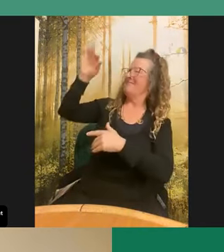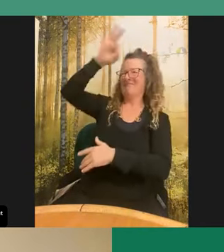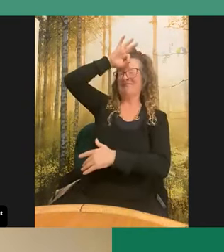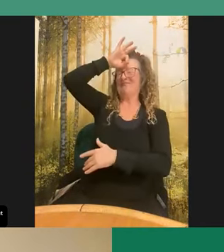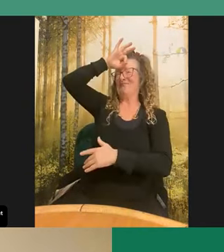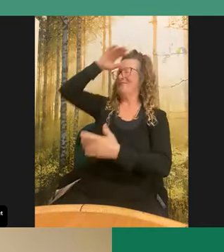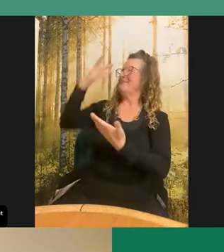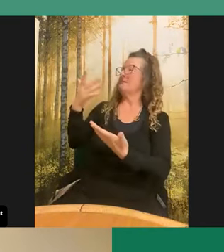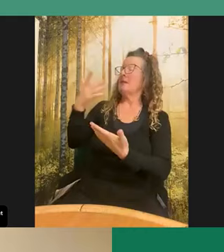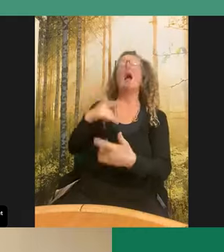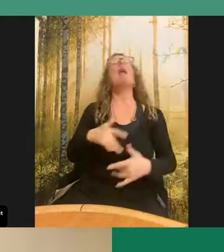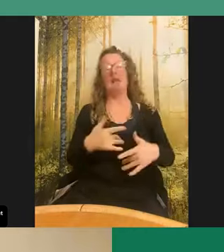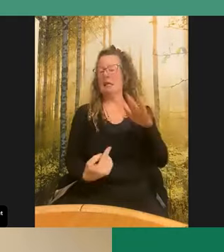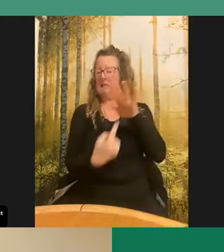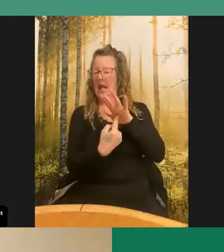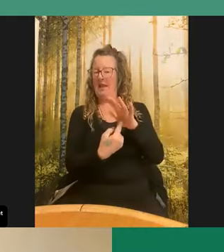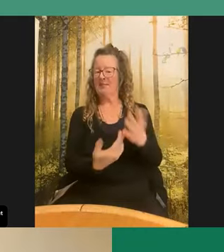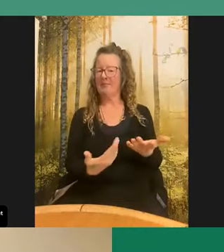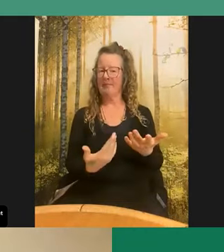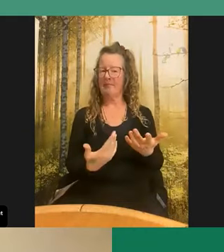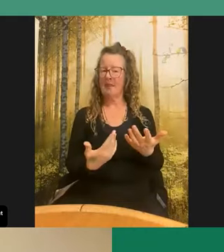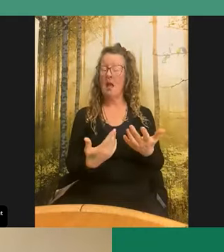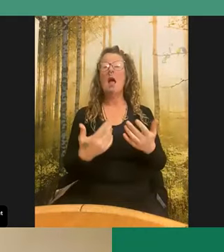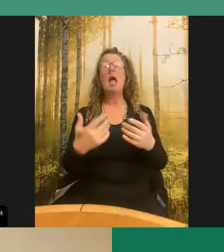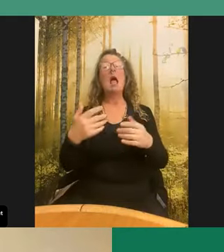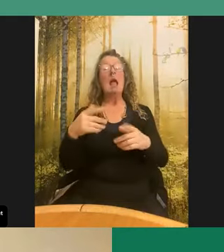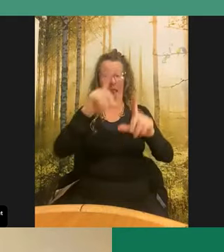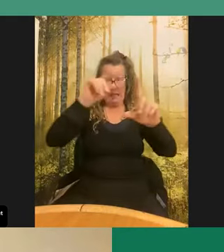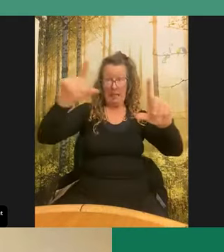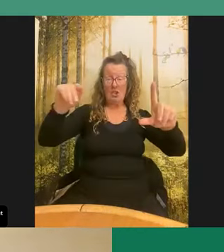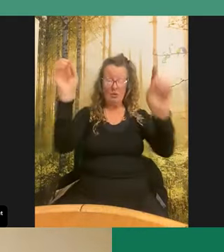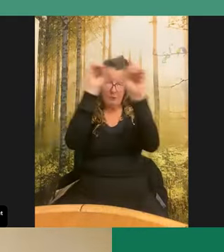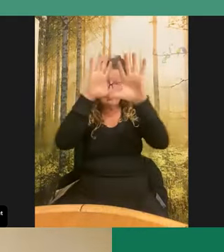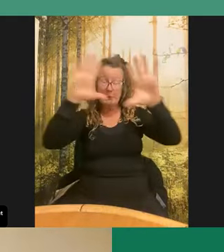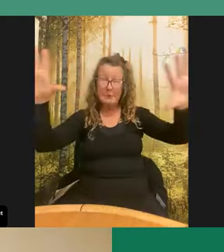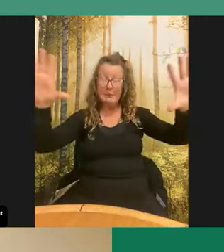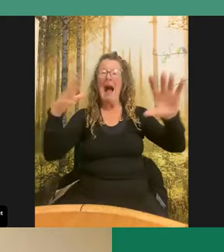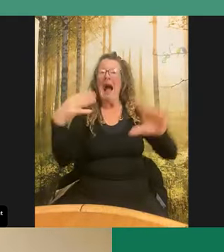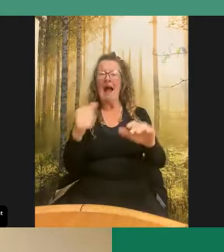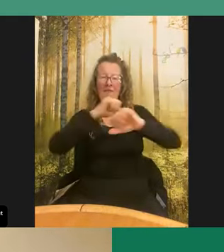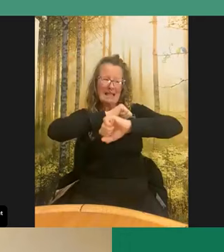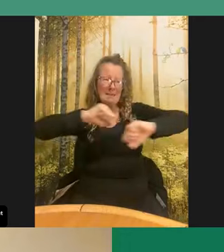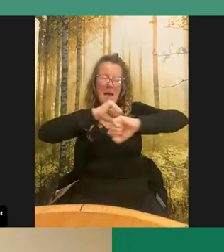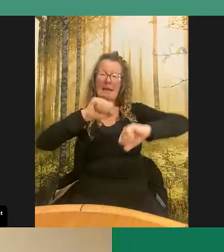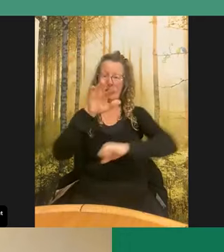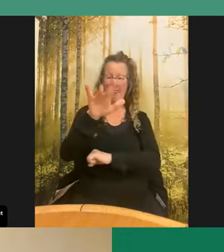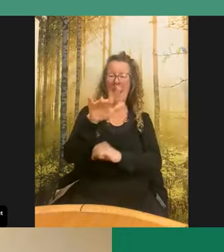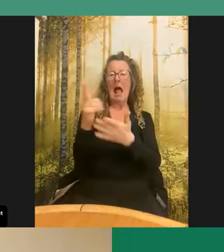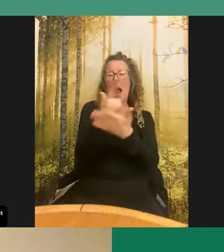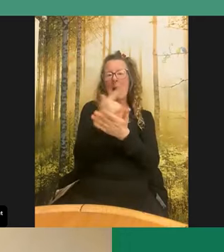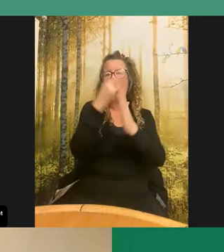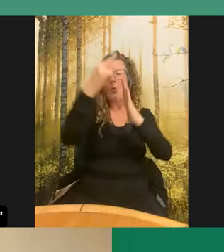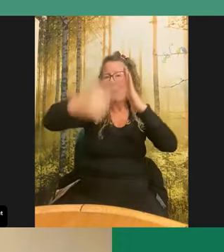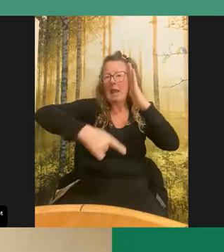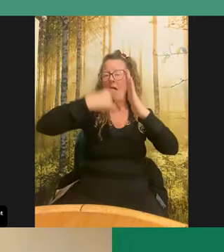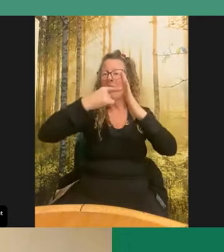I think it's key. And I've got a space in the room where there are lots of wheels turning, and I really talk about how this lack